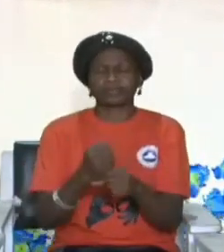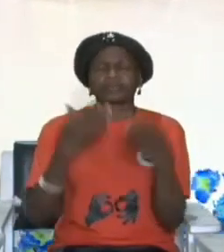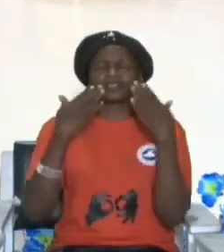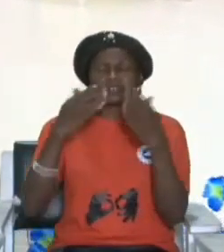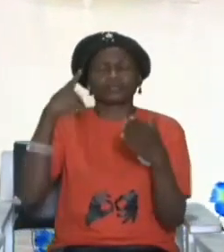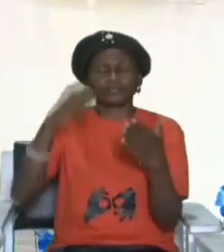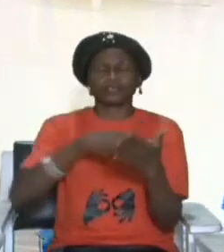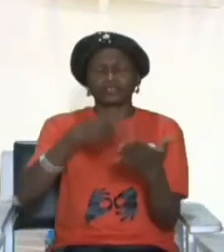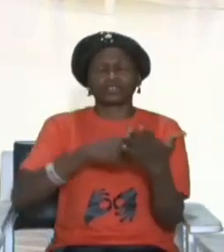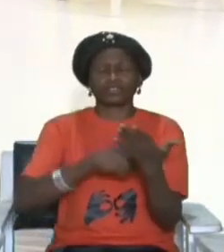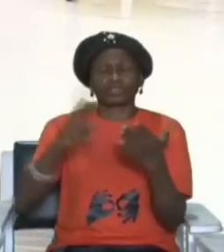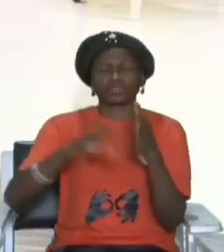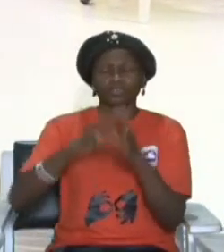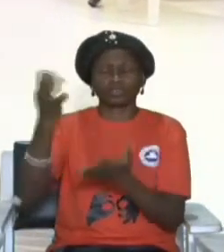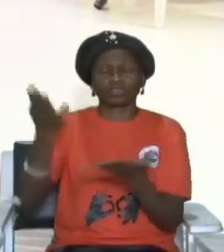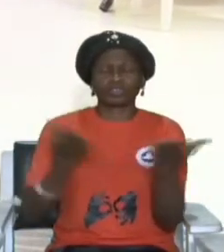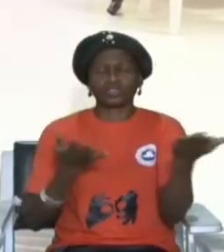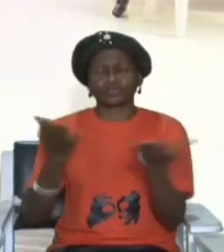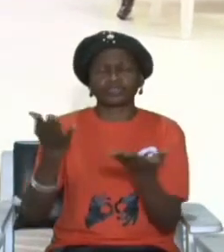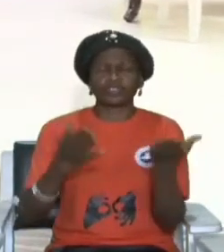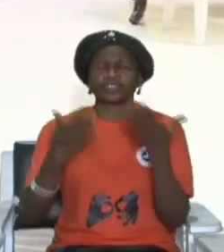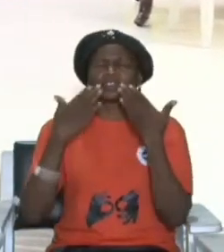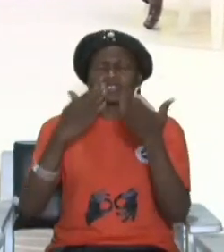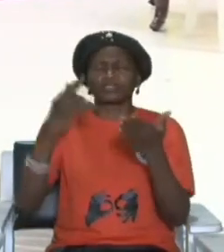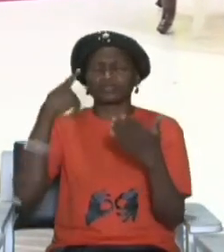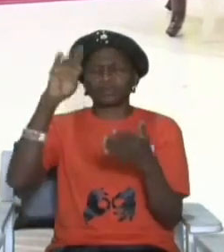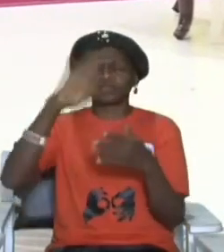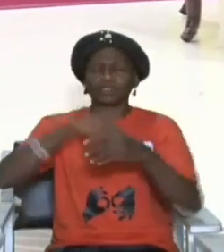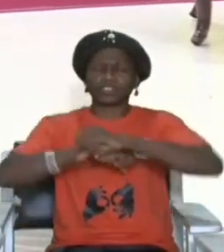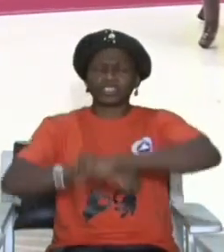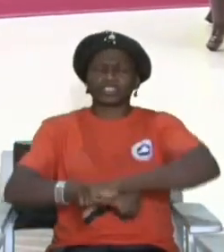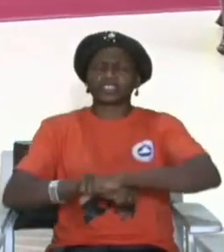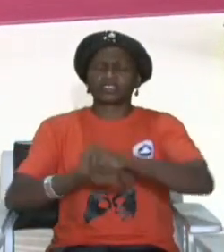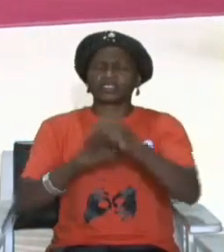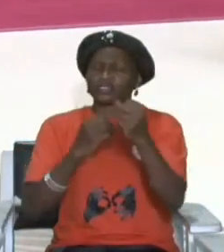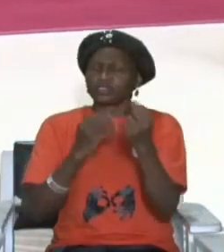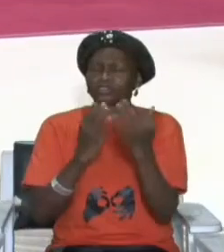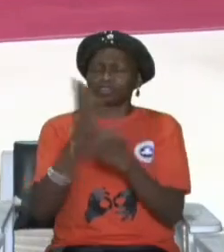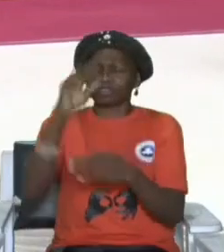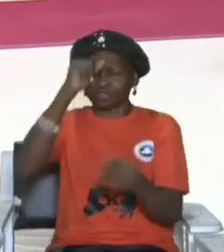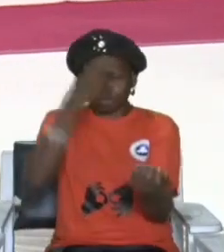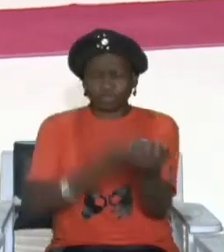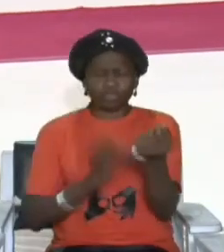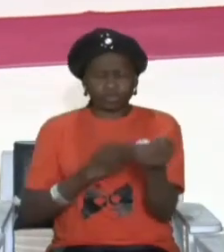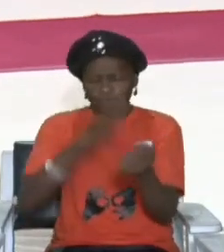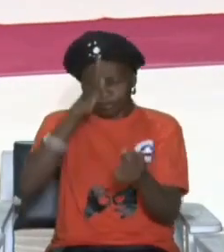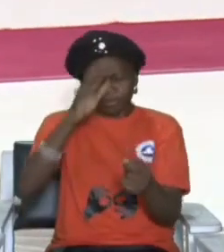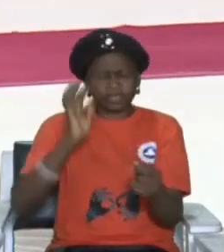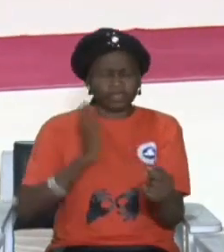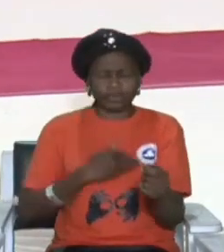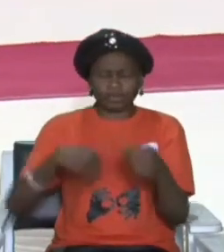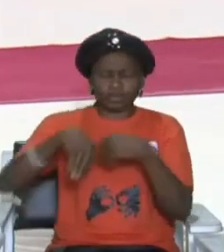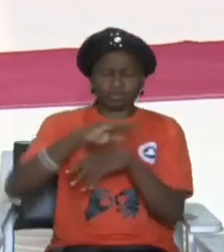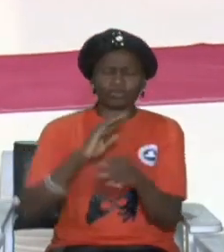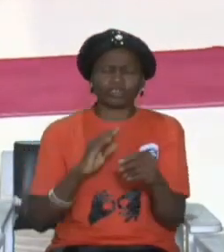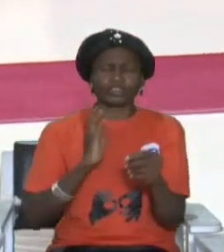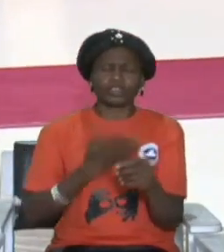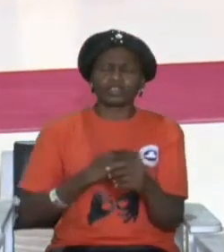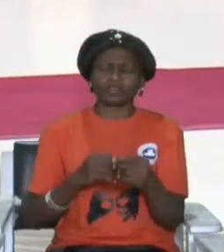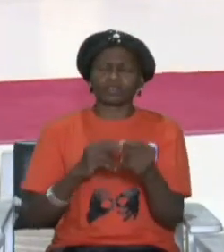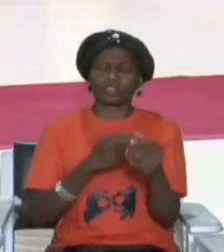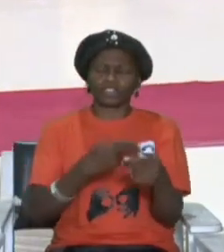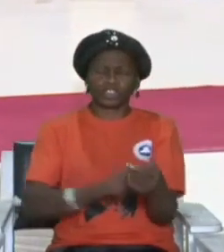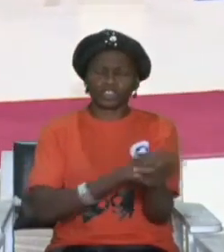you for this Holy Ghost service. Thank you for your guidance through your Son, our Father, our cover, our